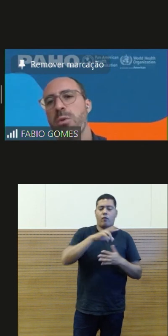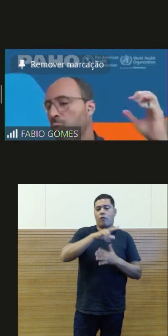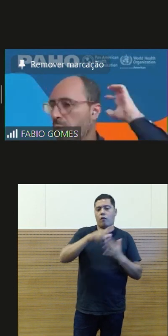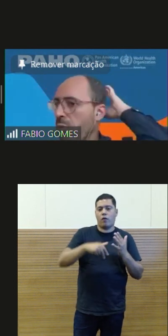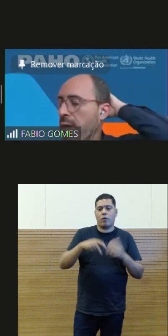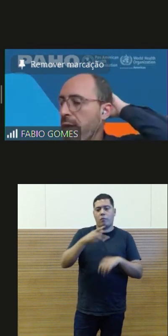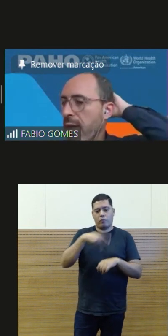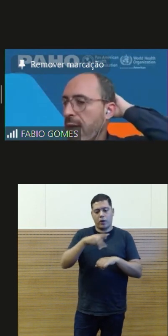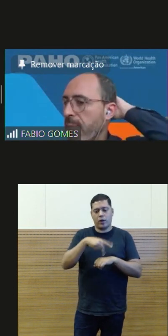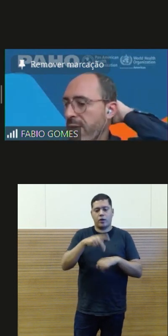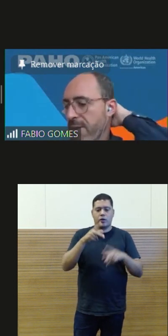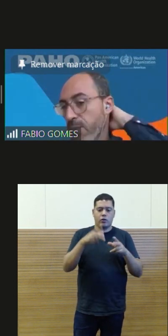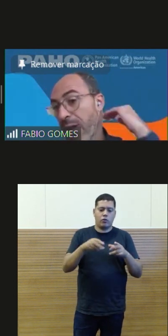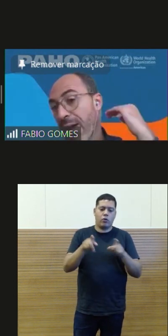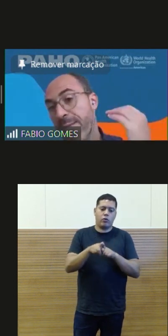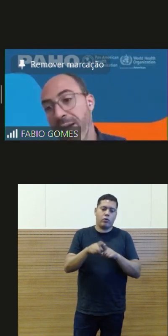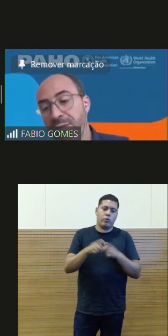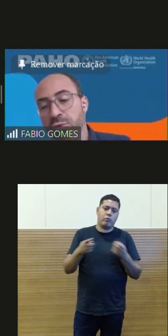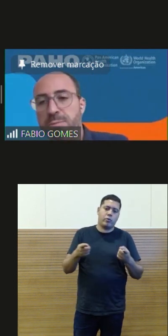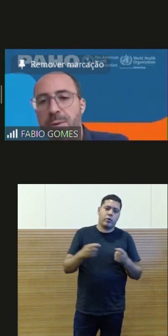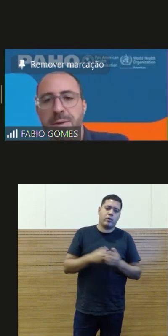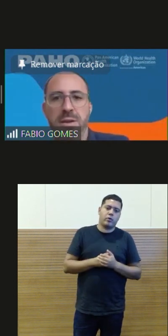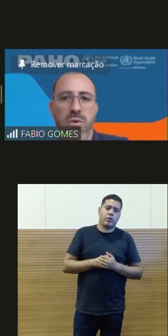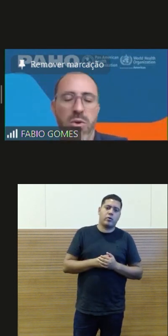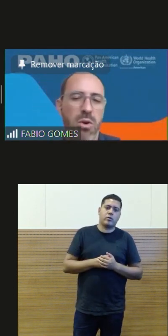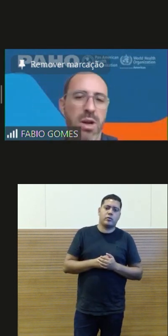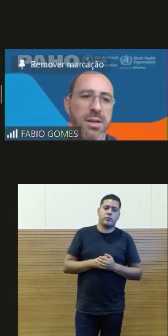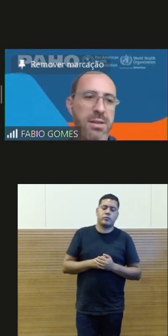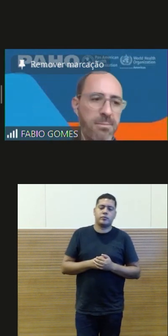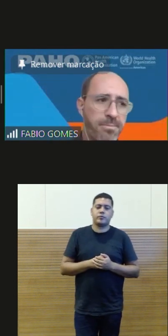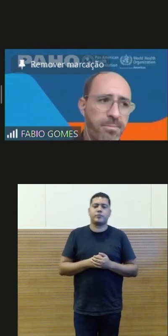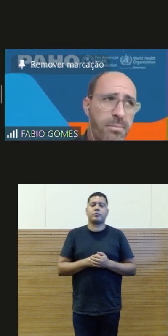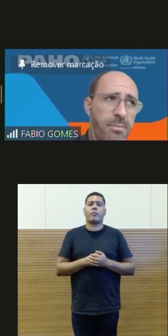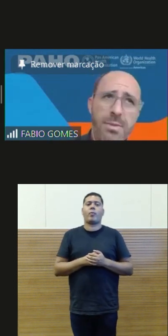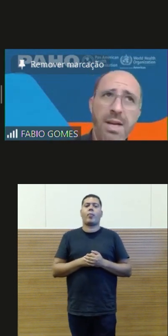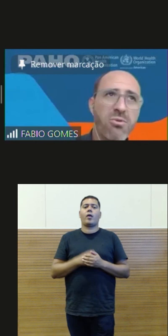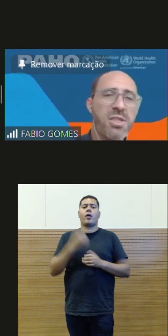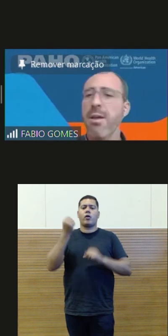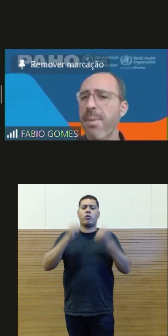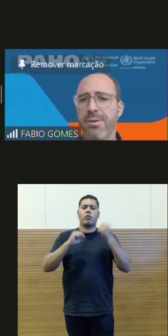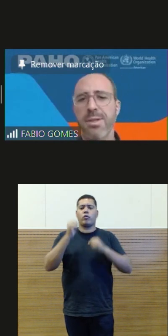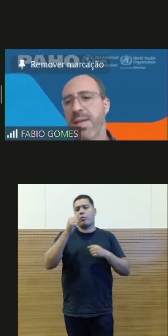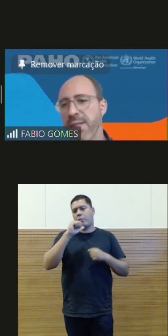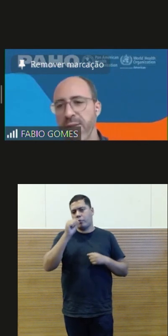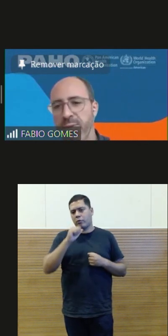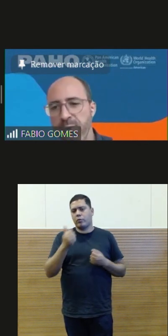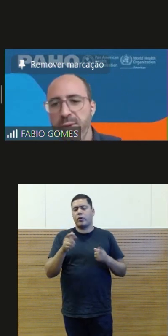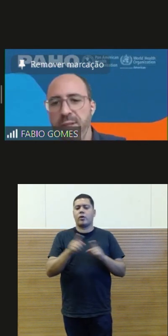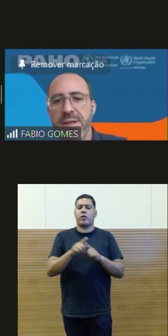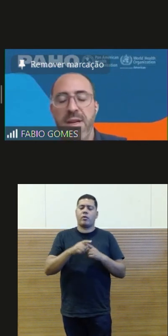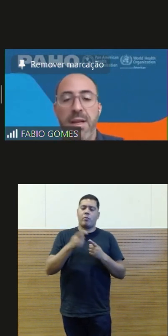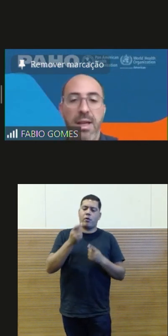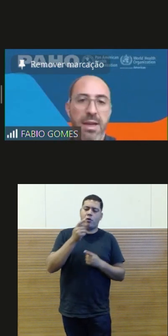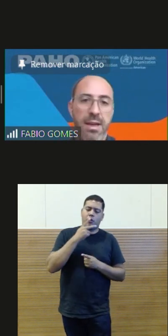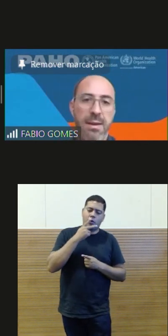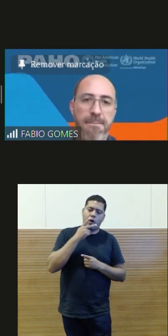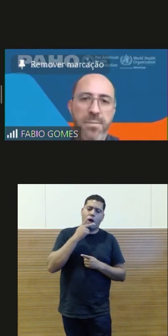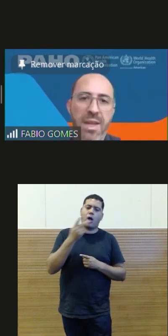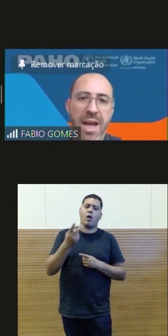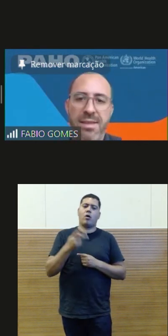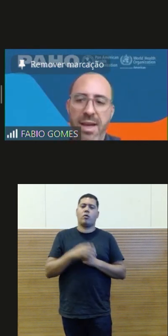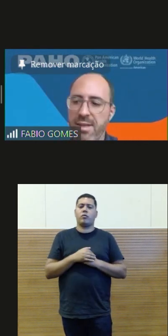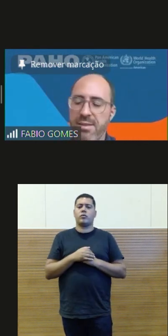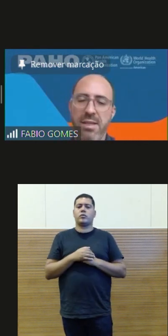from various countries, because like the industry of food industry,